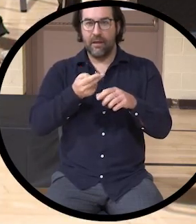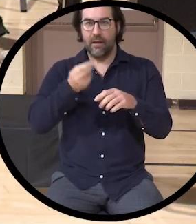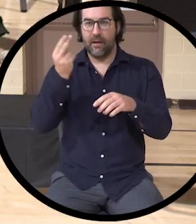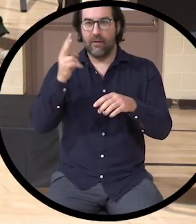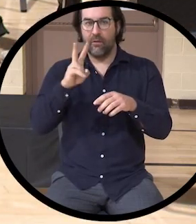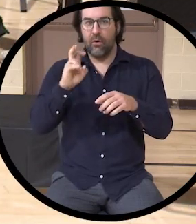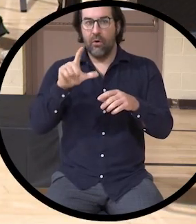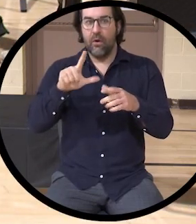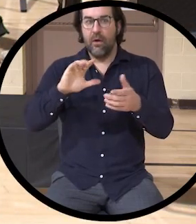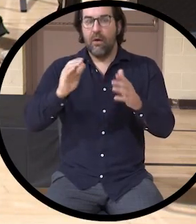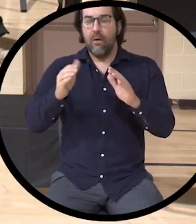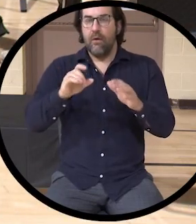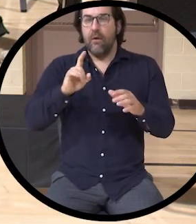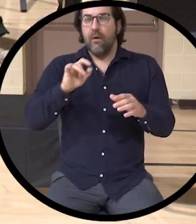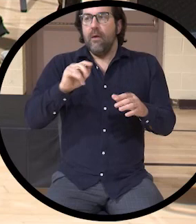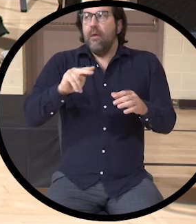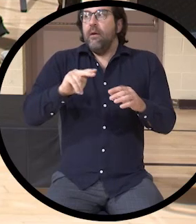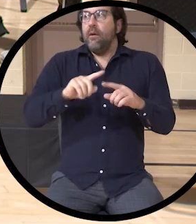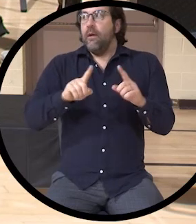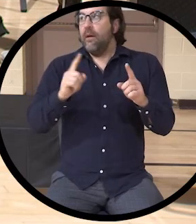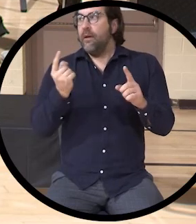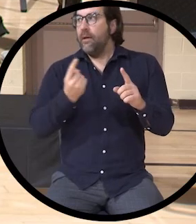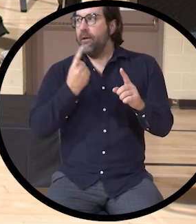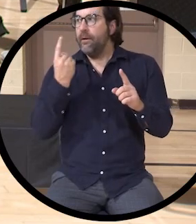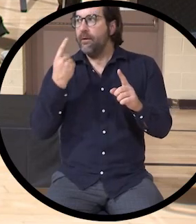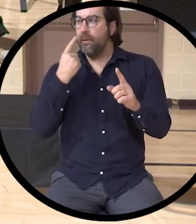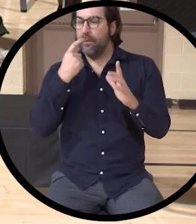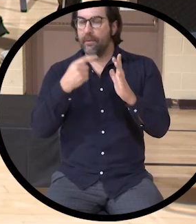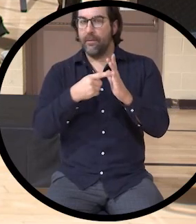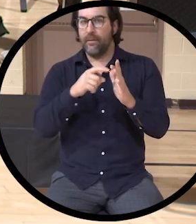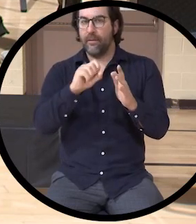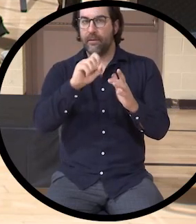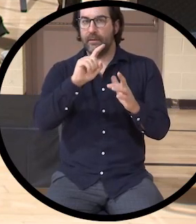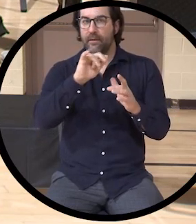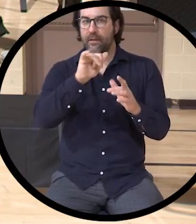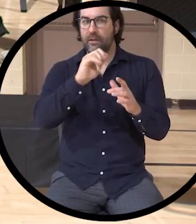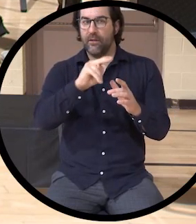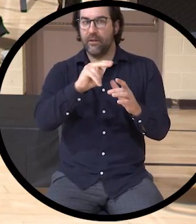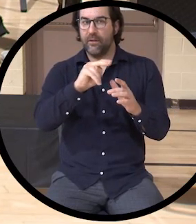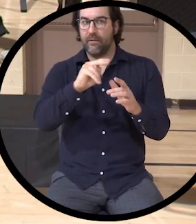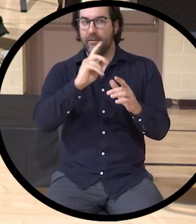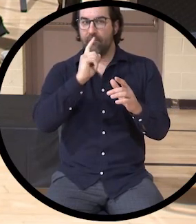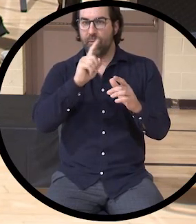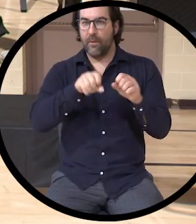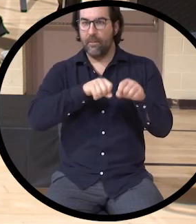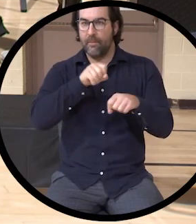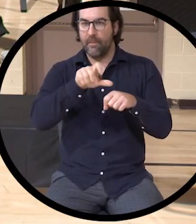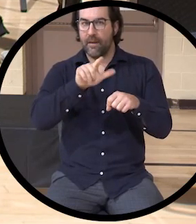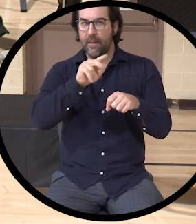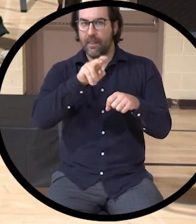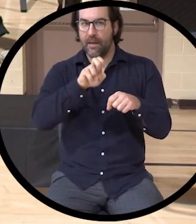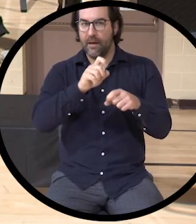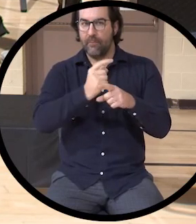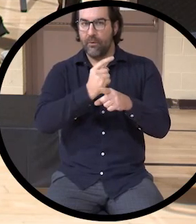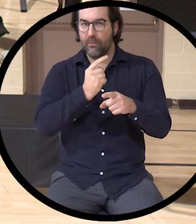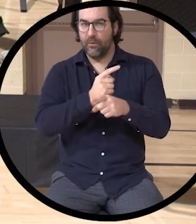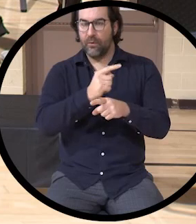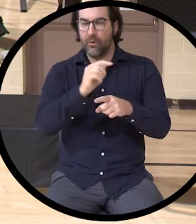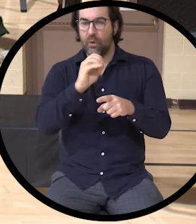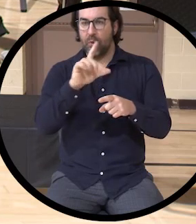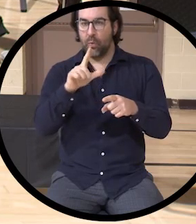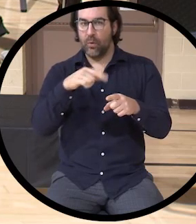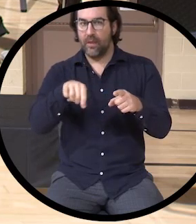Stanton, but something that we notice on Stanton is that, like, in order for a bike lane to be an appropriate tool by some of